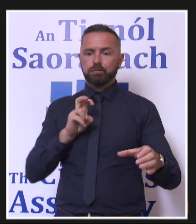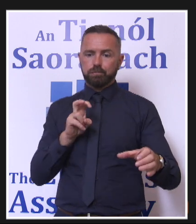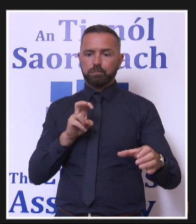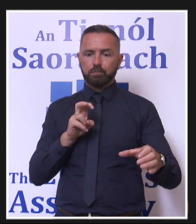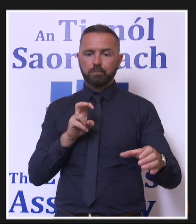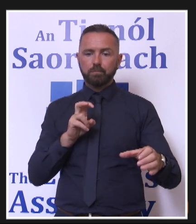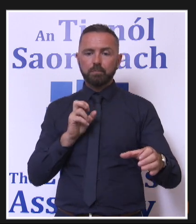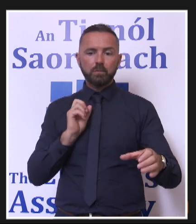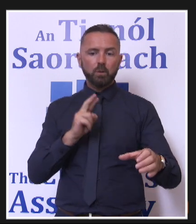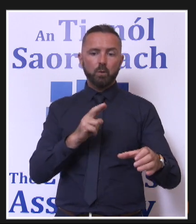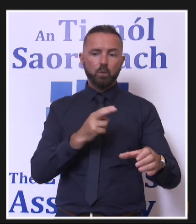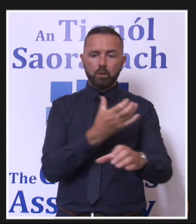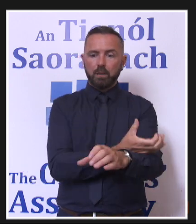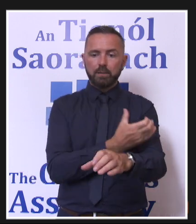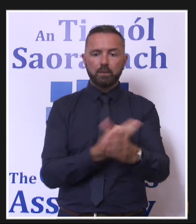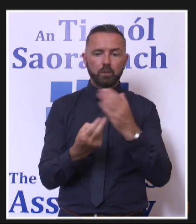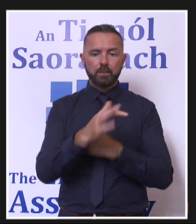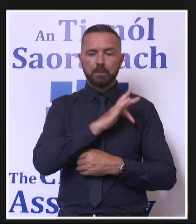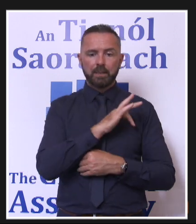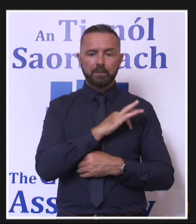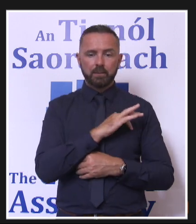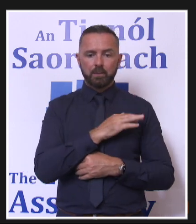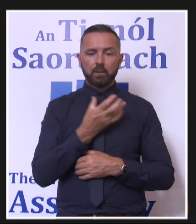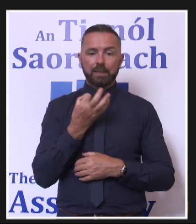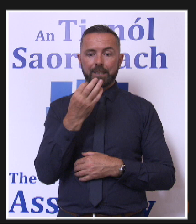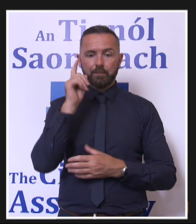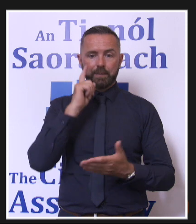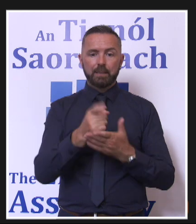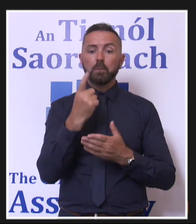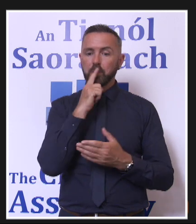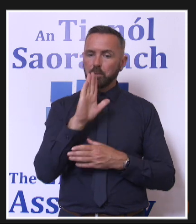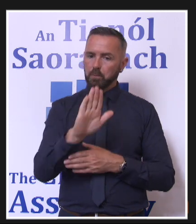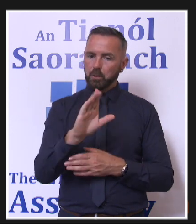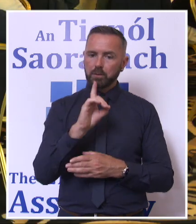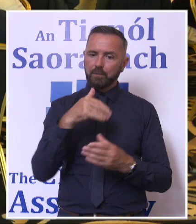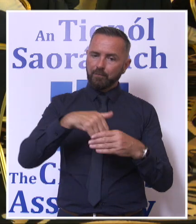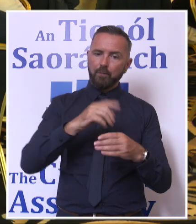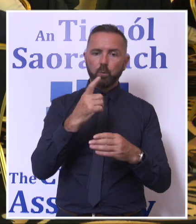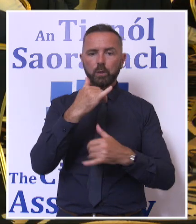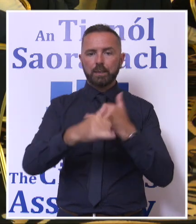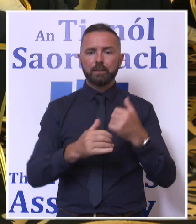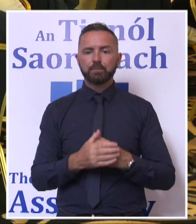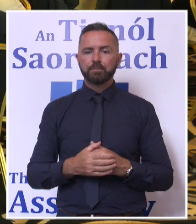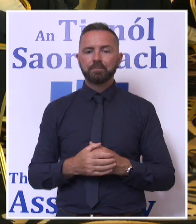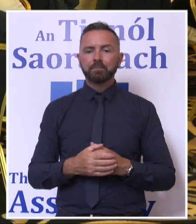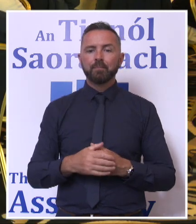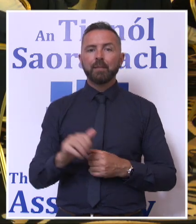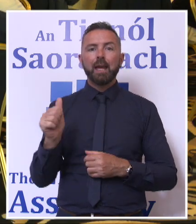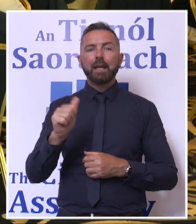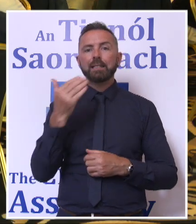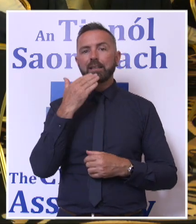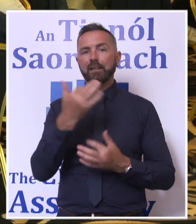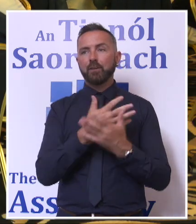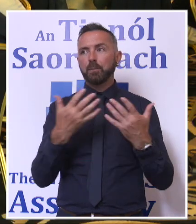to continue the assembly or to leave. So it's a mandate of 1 year. Thank you very much for that, and thank you, Table